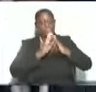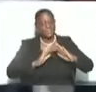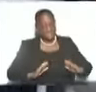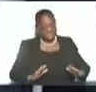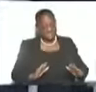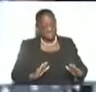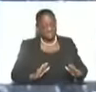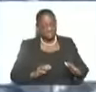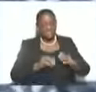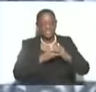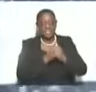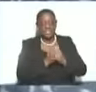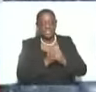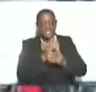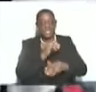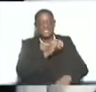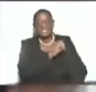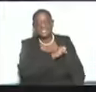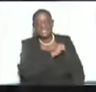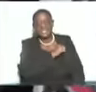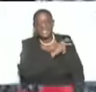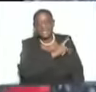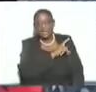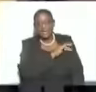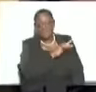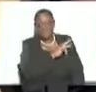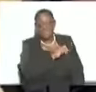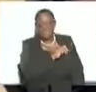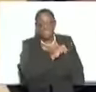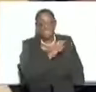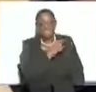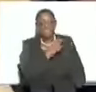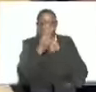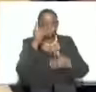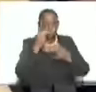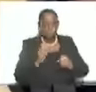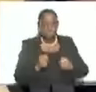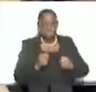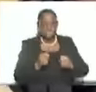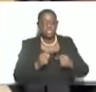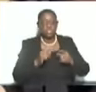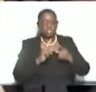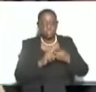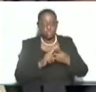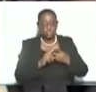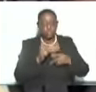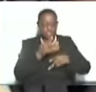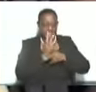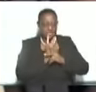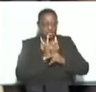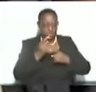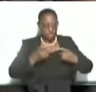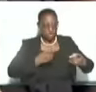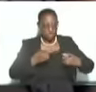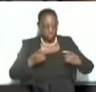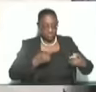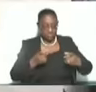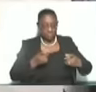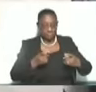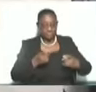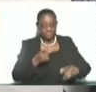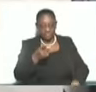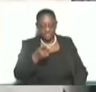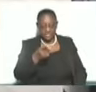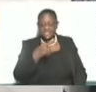Chief Superintendent Chrislyn Skippings and her team focused on maintaining order. She had words with Bain before providing this comment. I